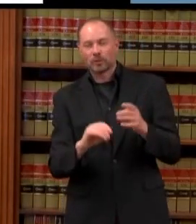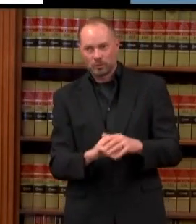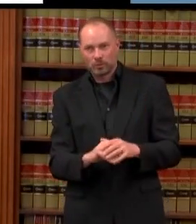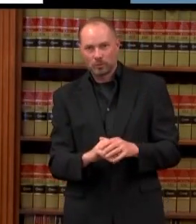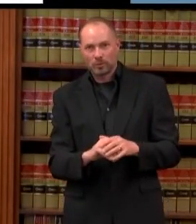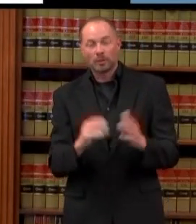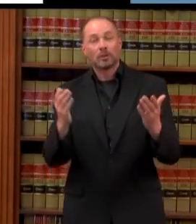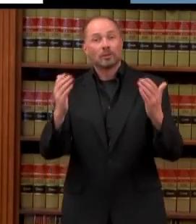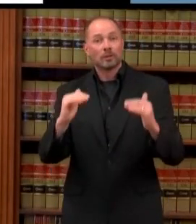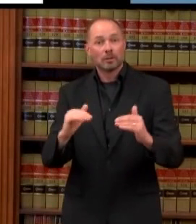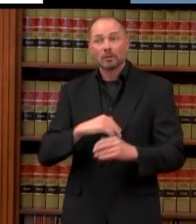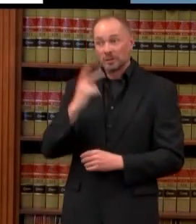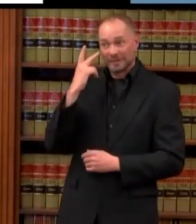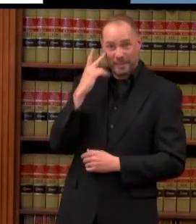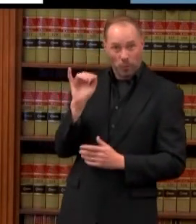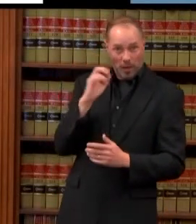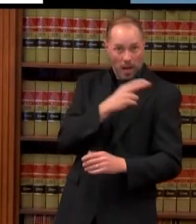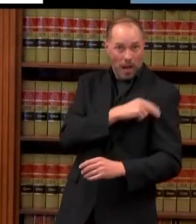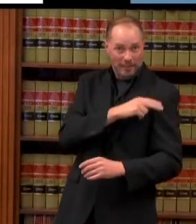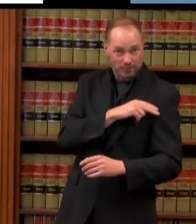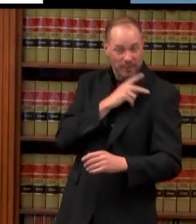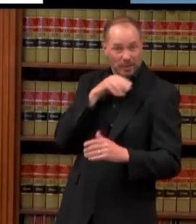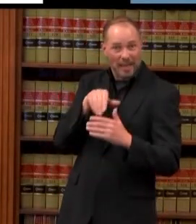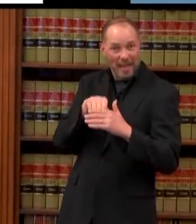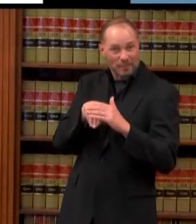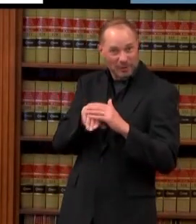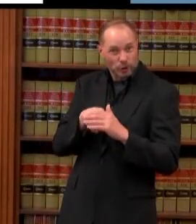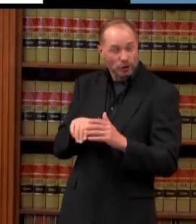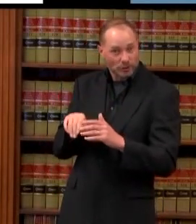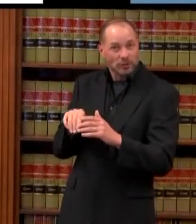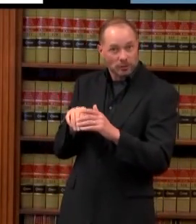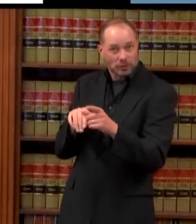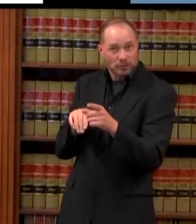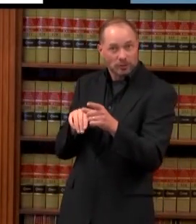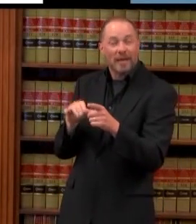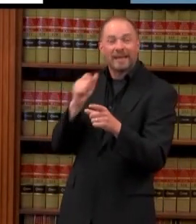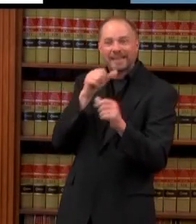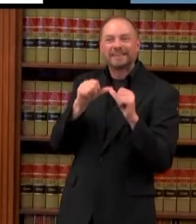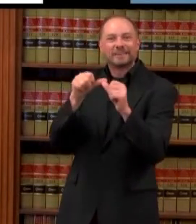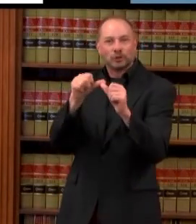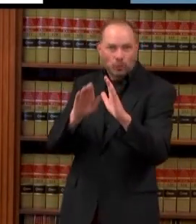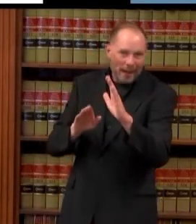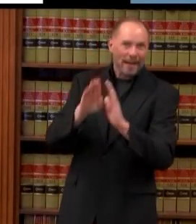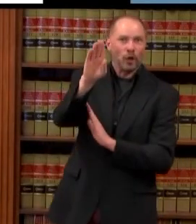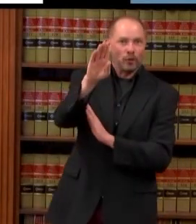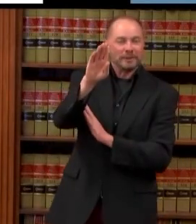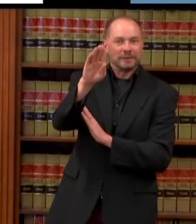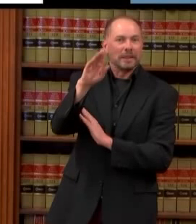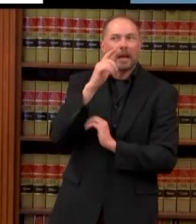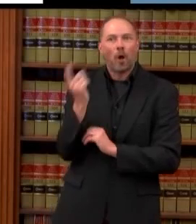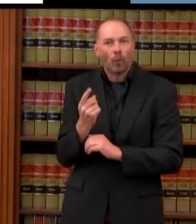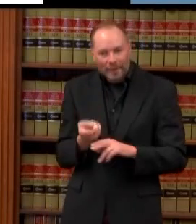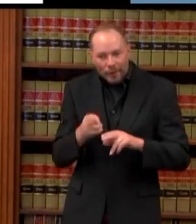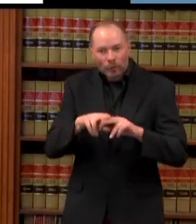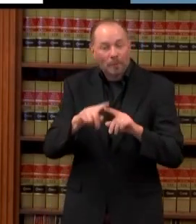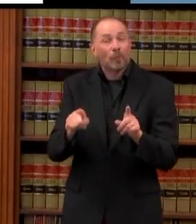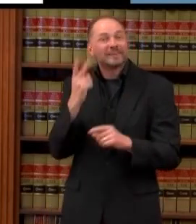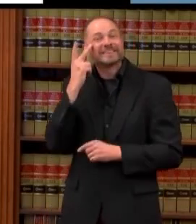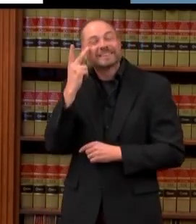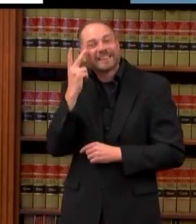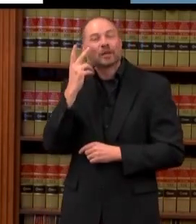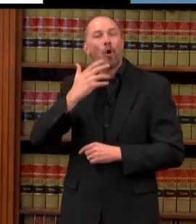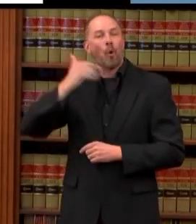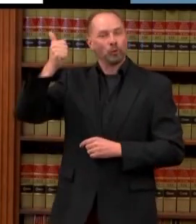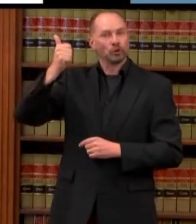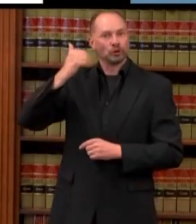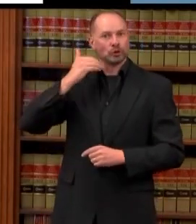You can see what hospital admissions looks like, continuing to increase, and not just increasing, but we're seeing older adults, once